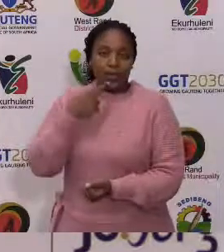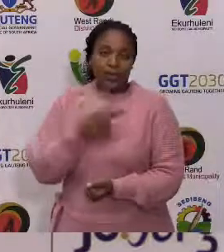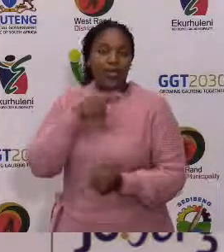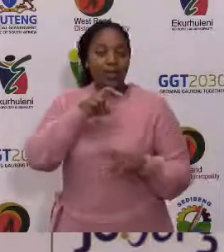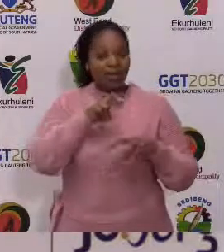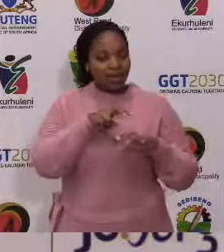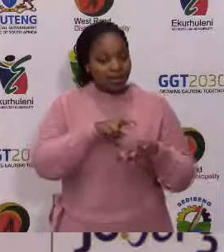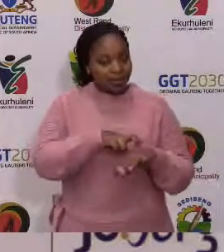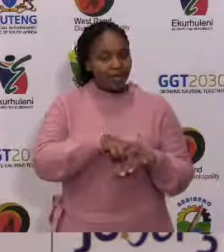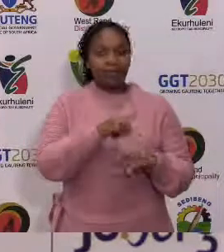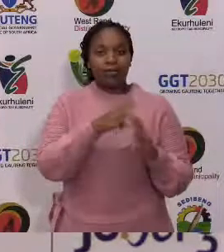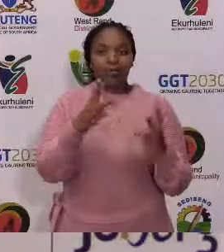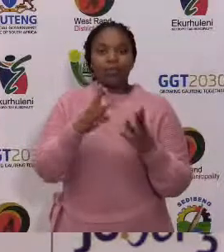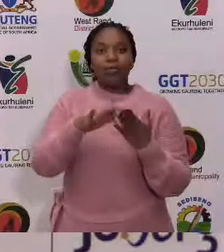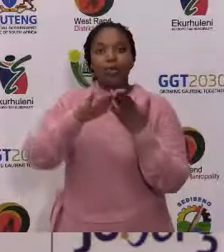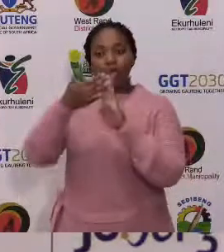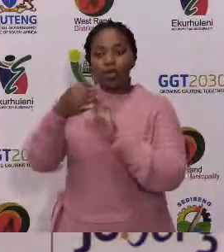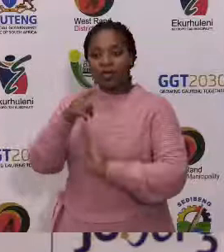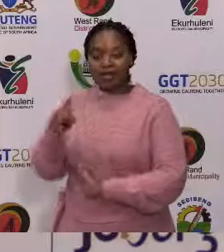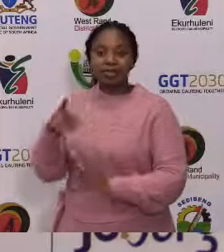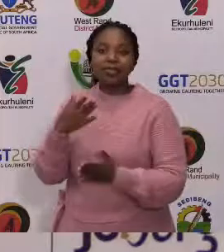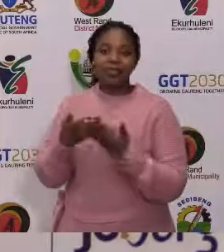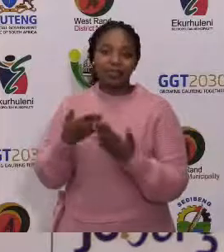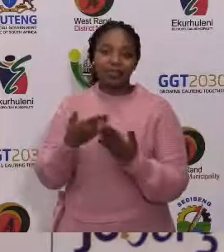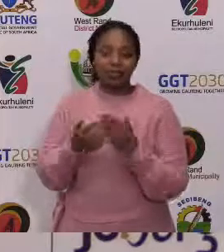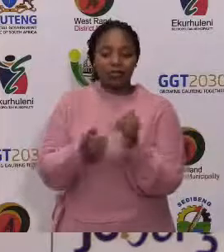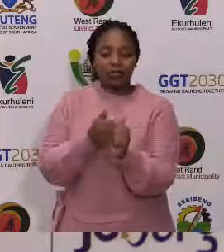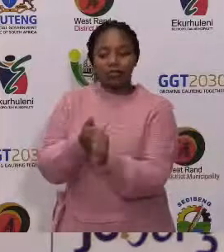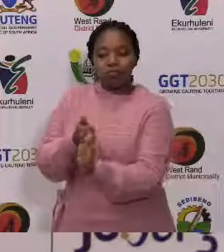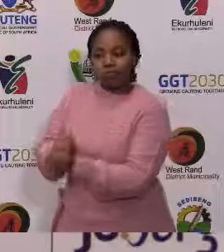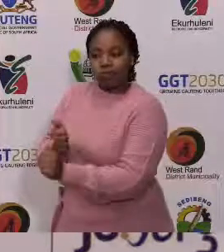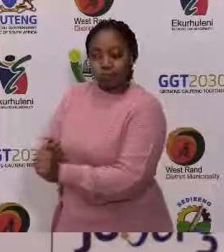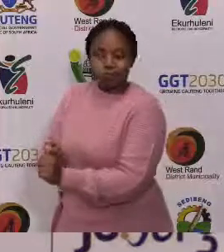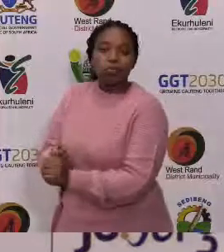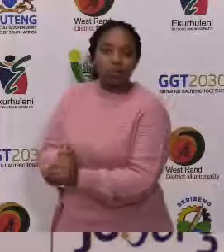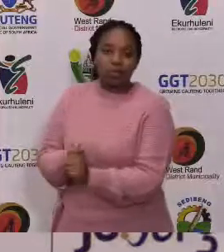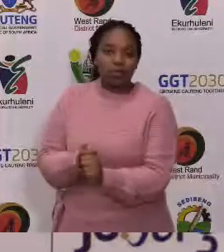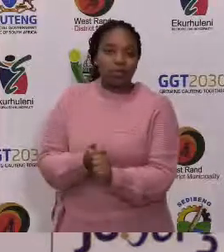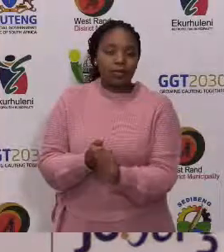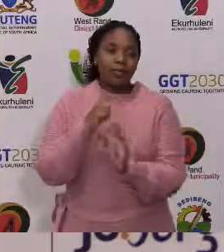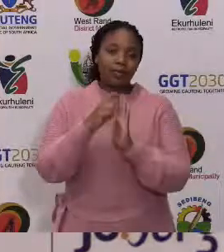the response of communities, and the